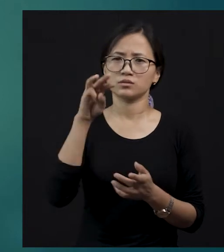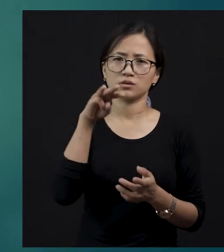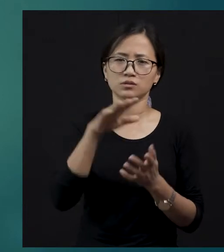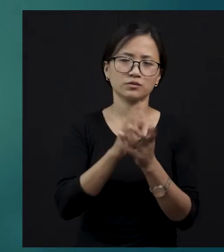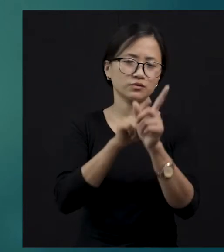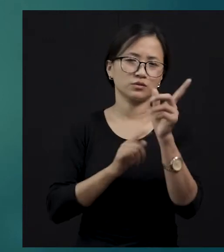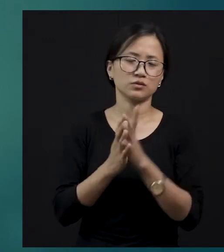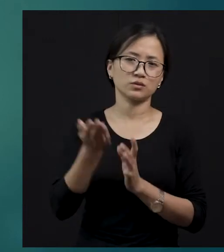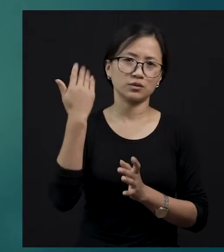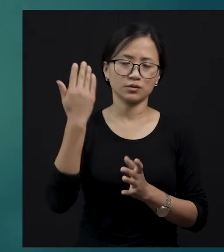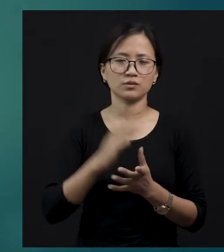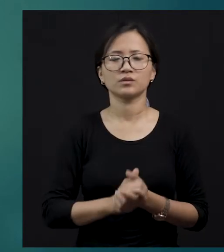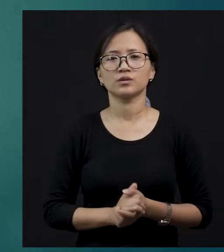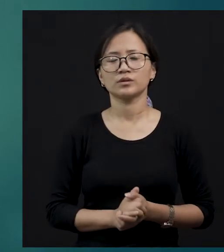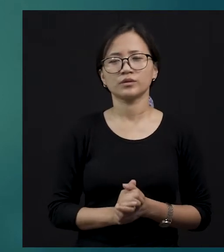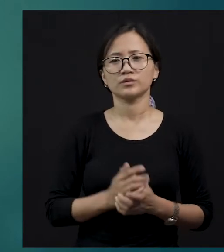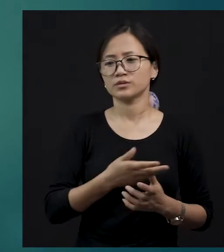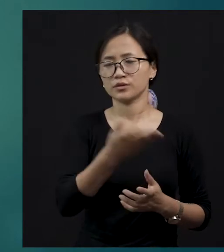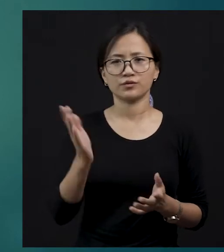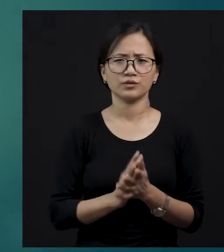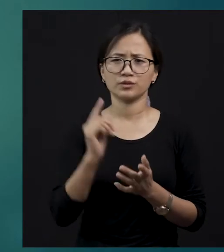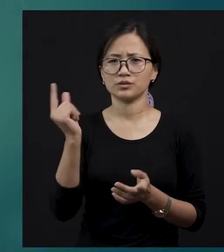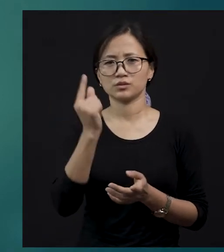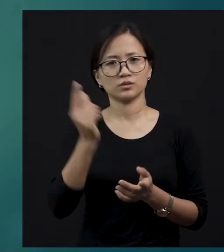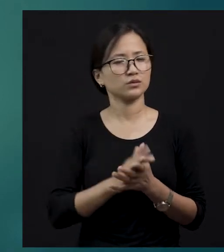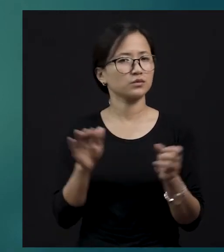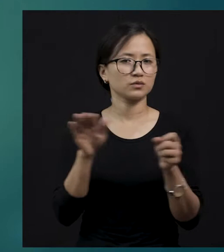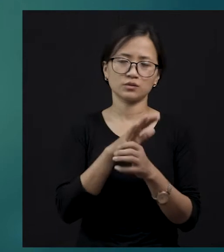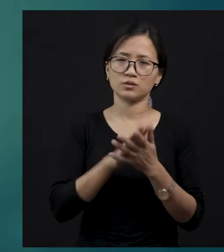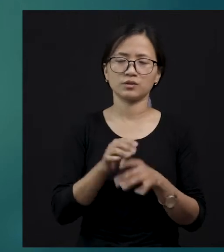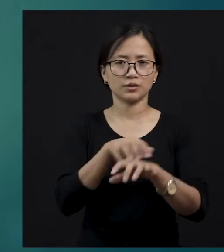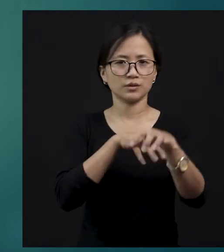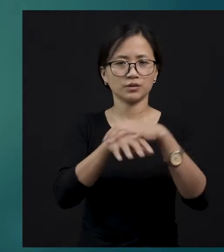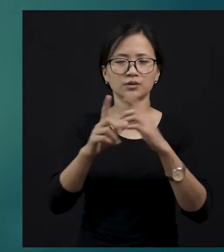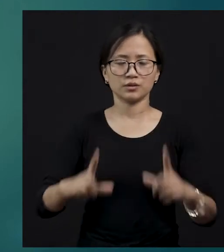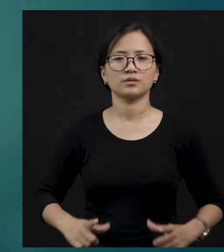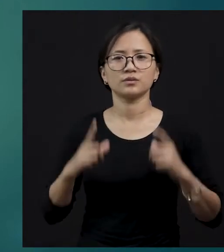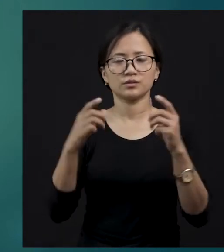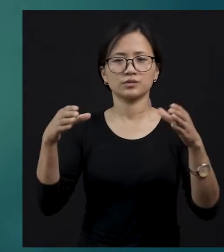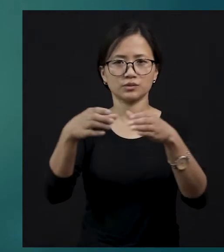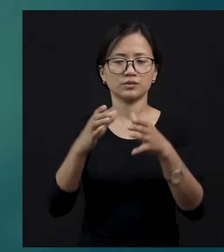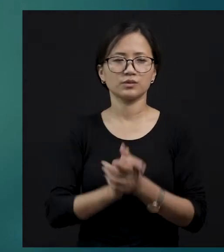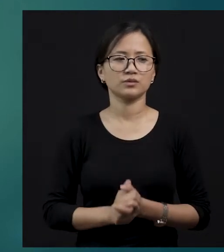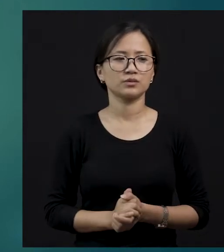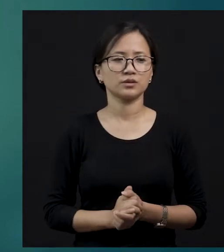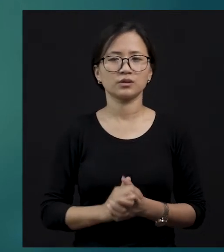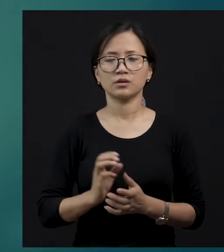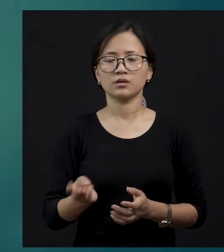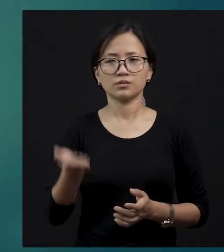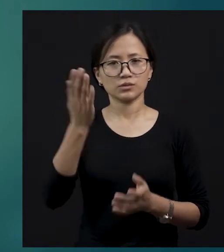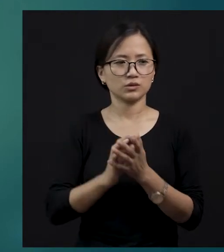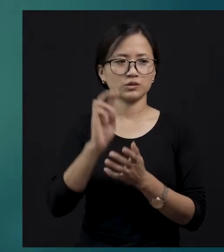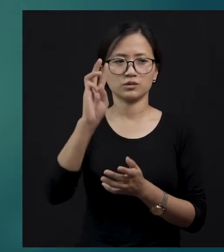ago, seeing that they are very useful animals. And they live in a group of up to 30 in